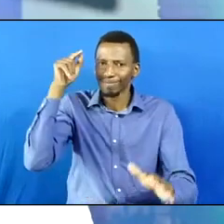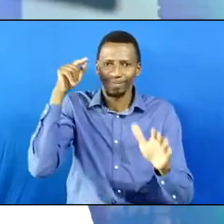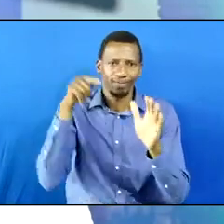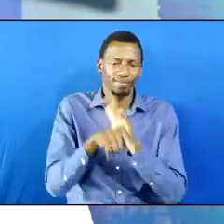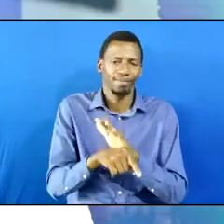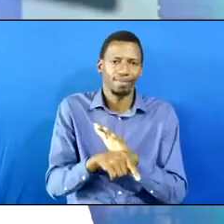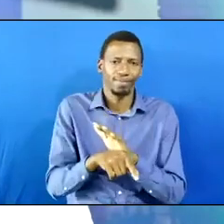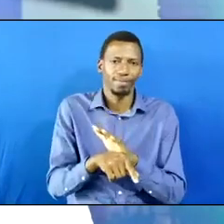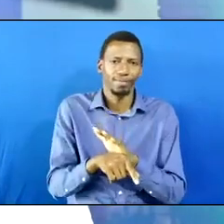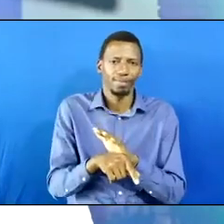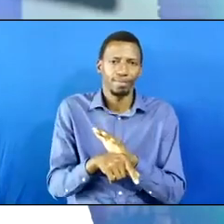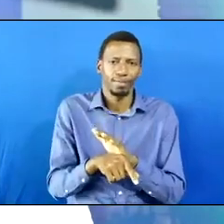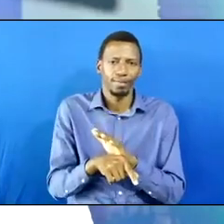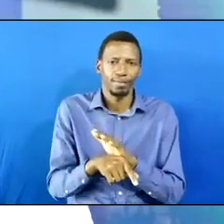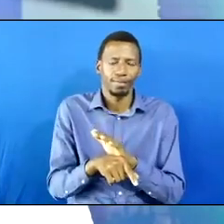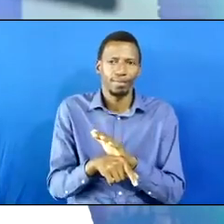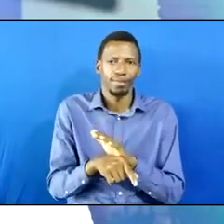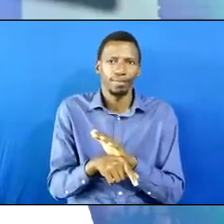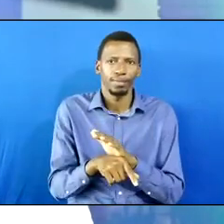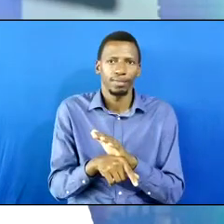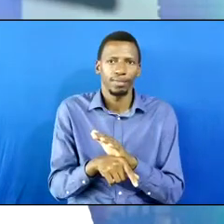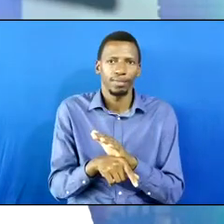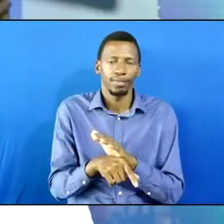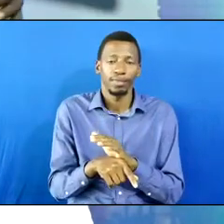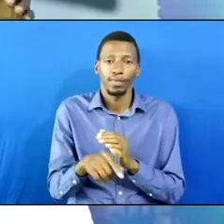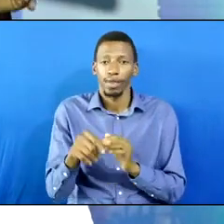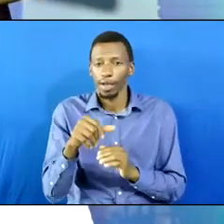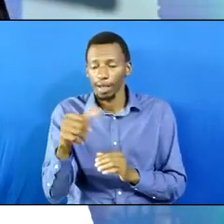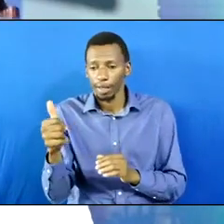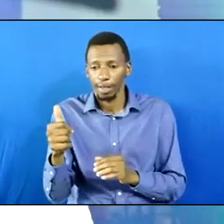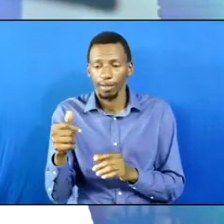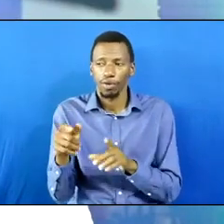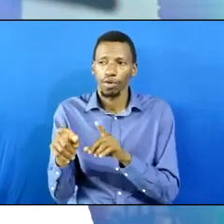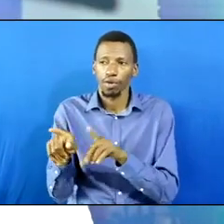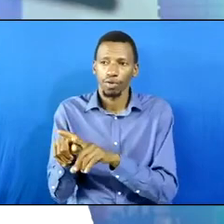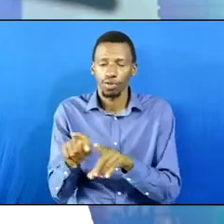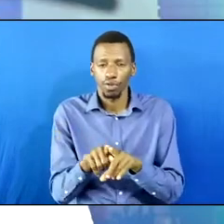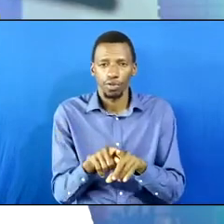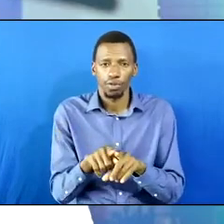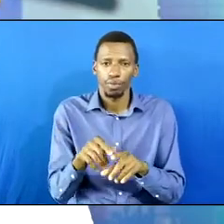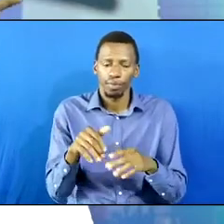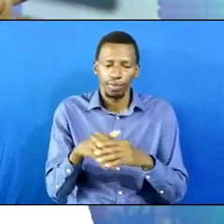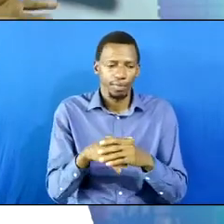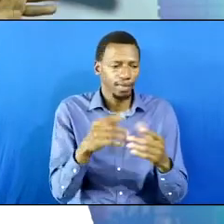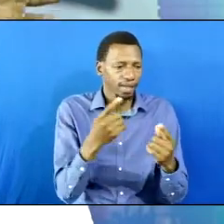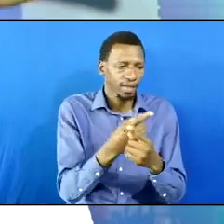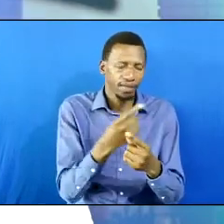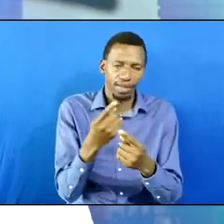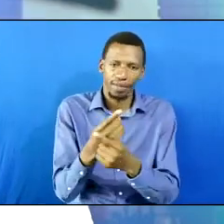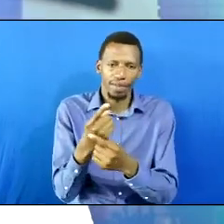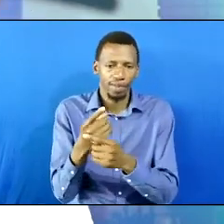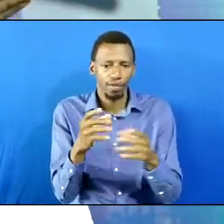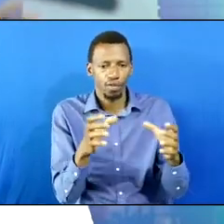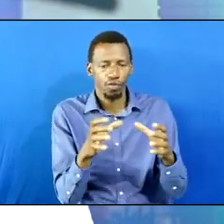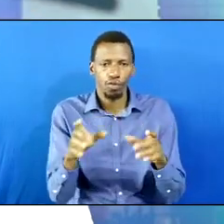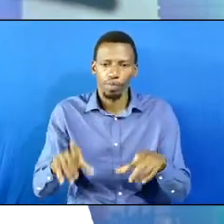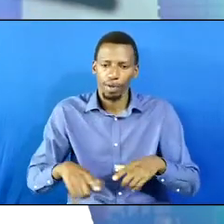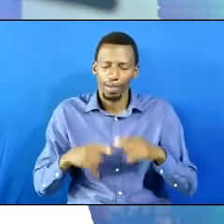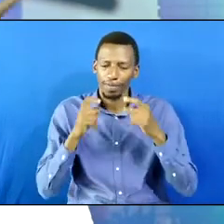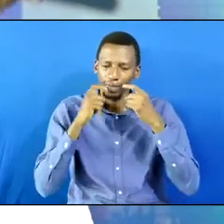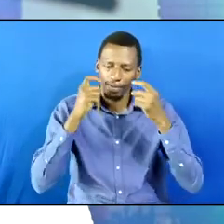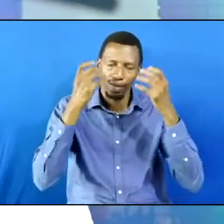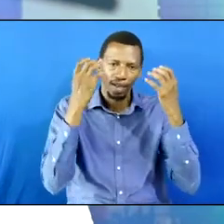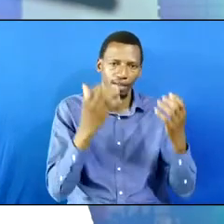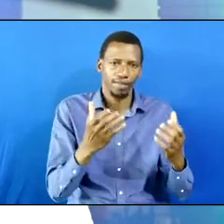Do we have also some professional mourners? Maybe others were also in different categories of life, very sinful